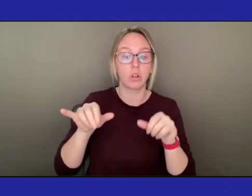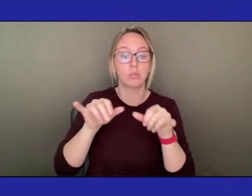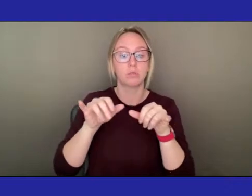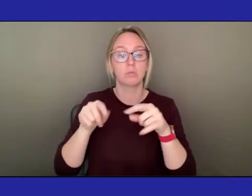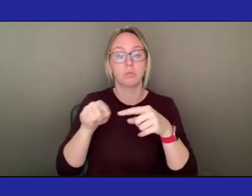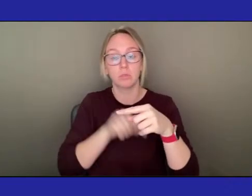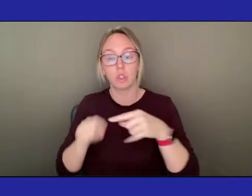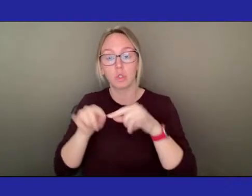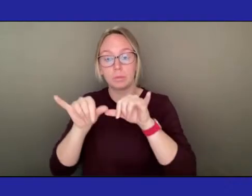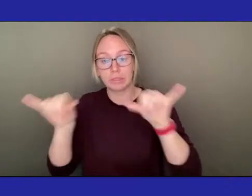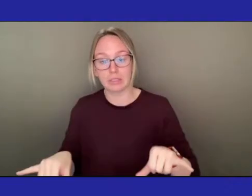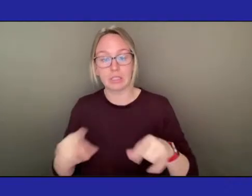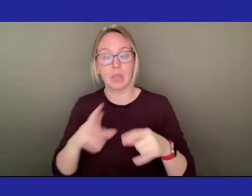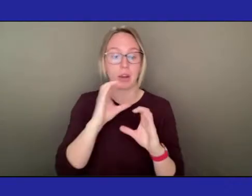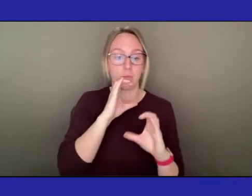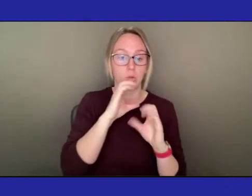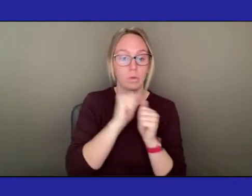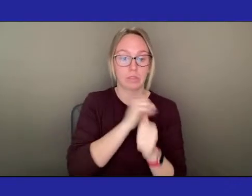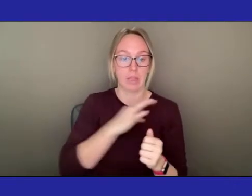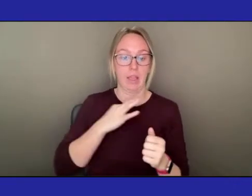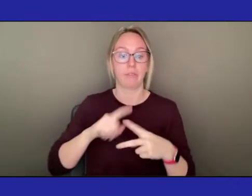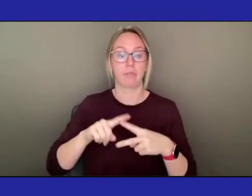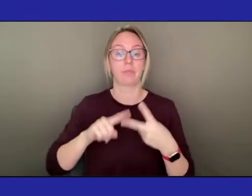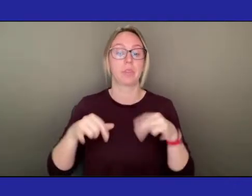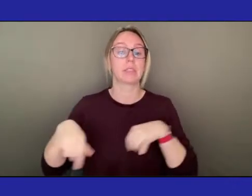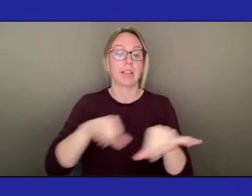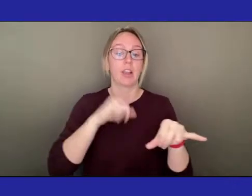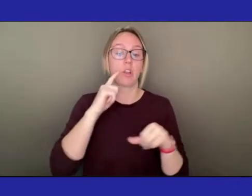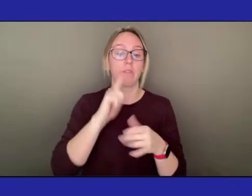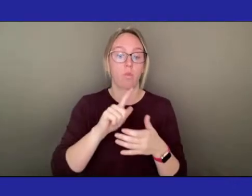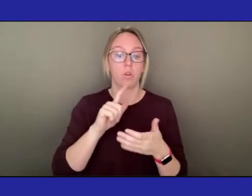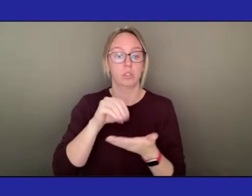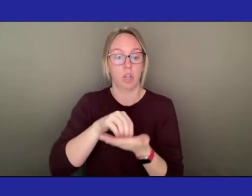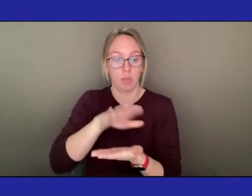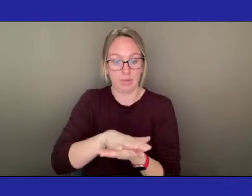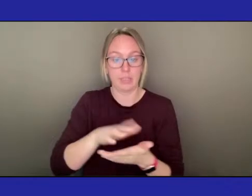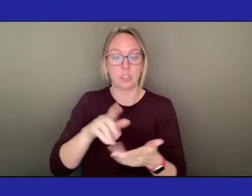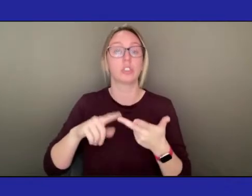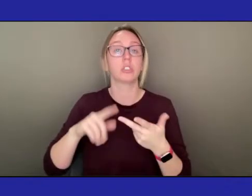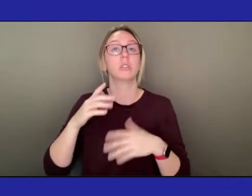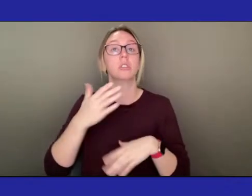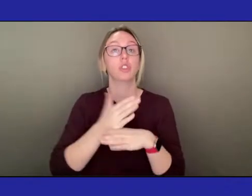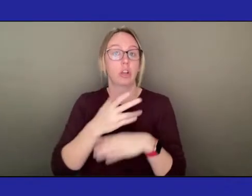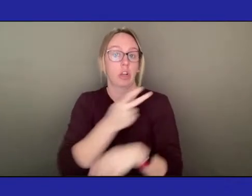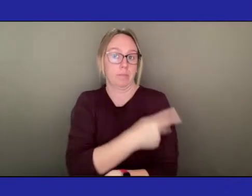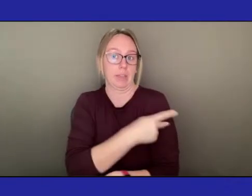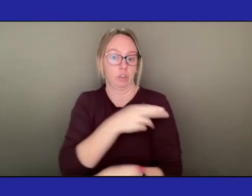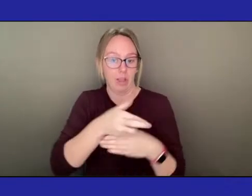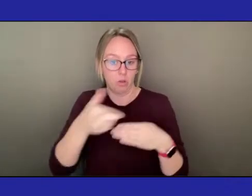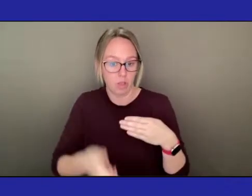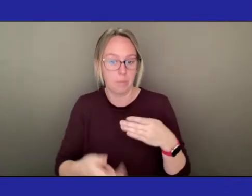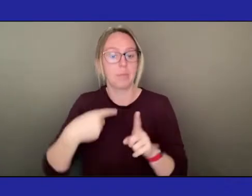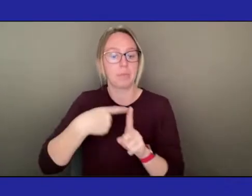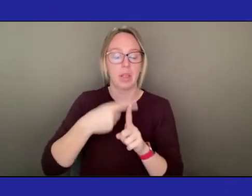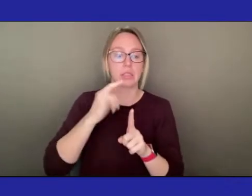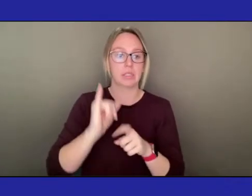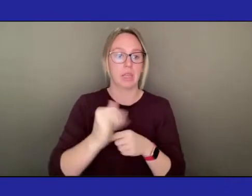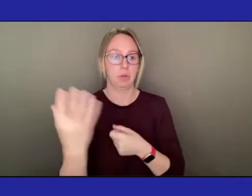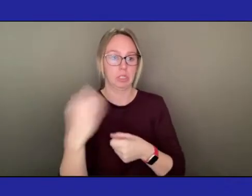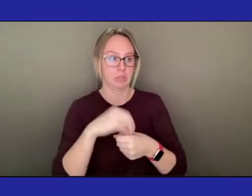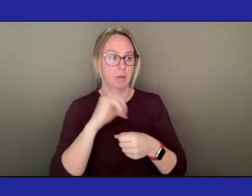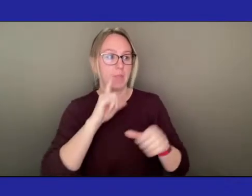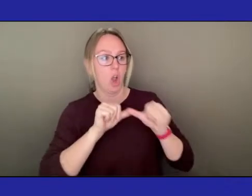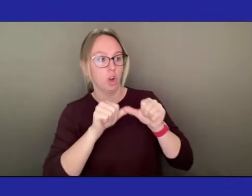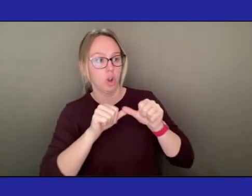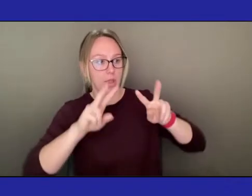for documentation and sharing of data on patient-level outcomes, as well as participation in an ongoing analysis of the return on investment.